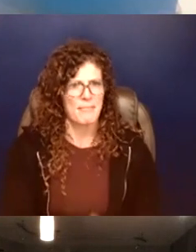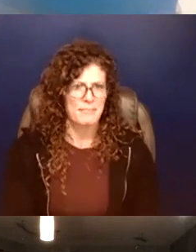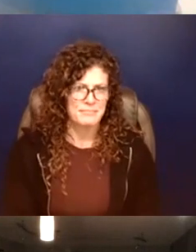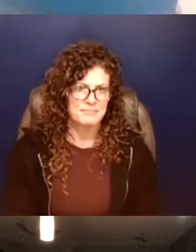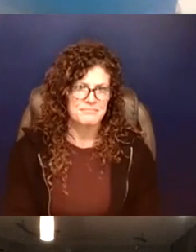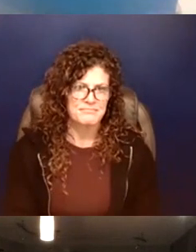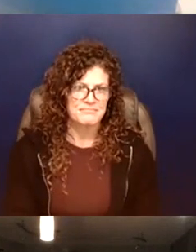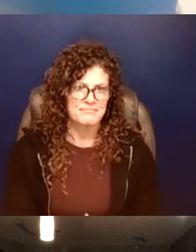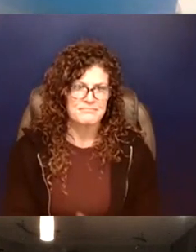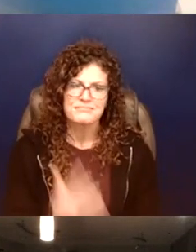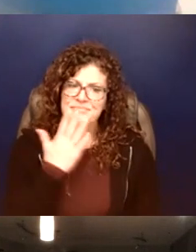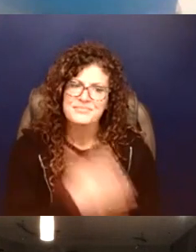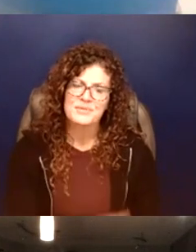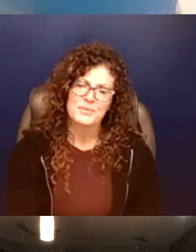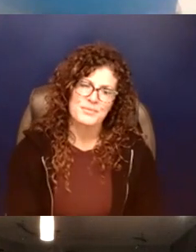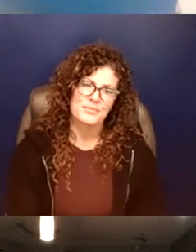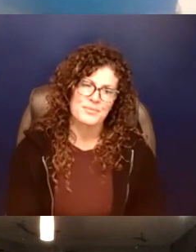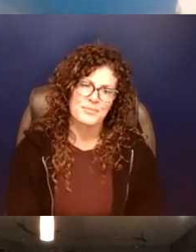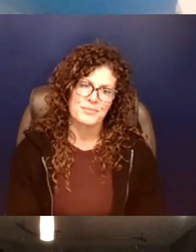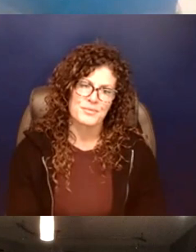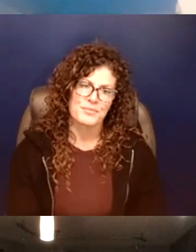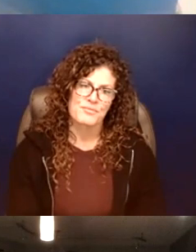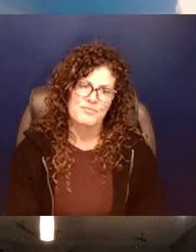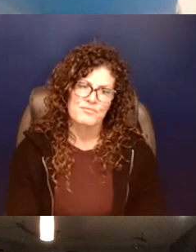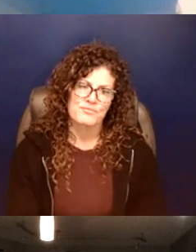homes. Thank you.